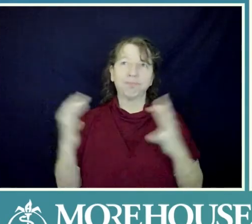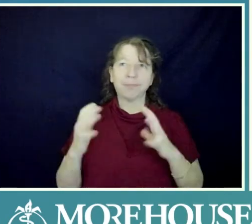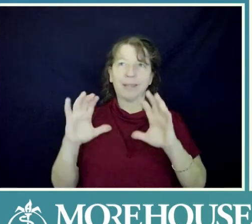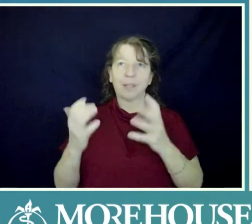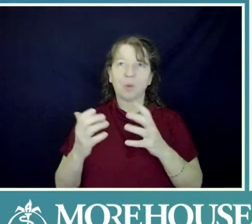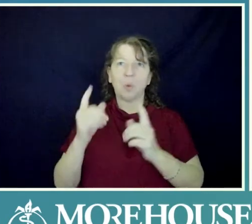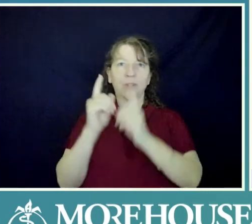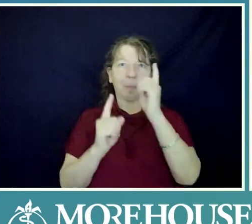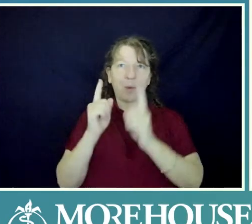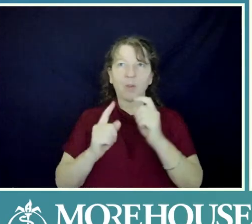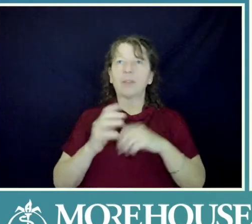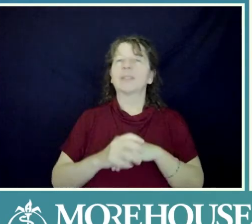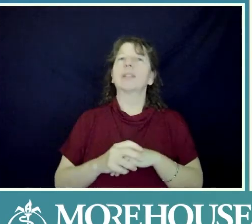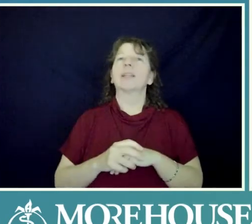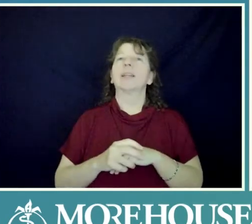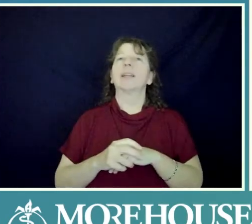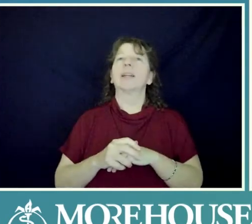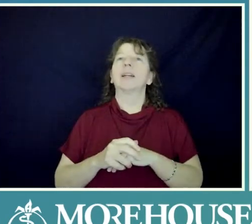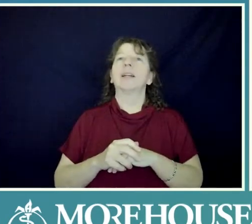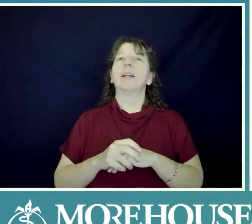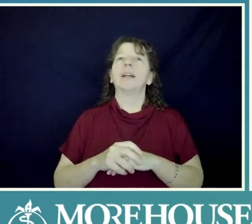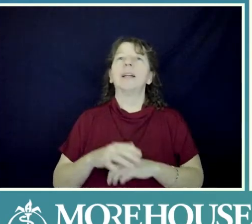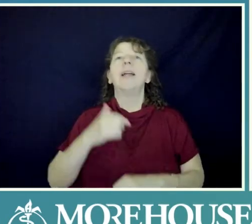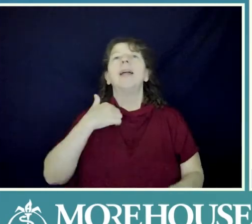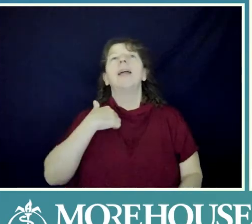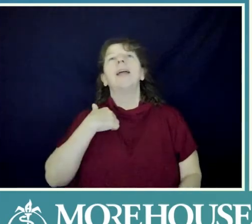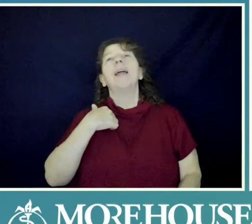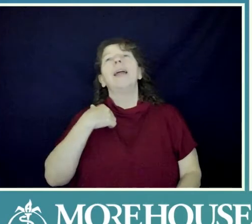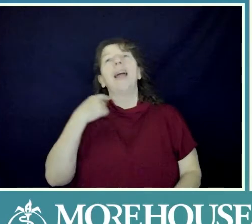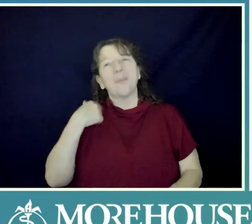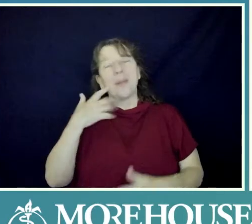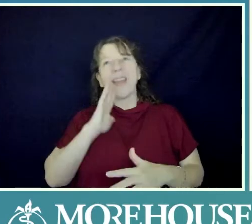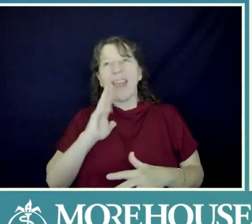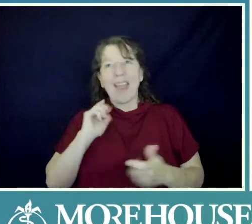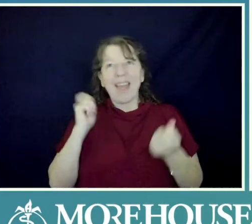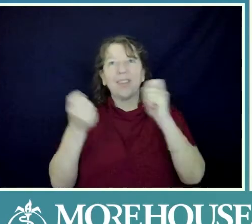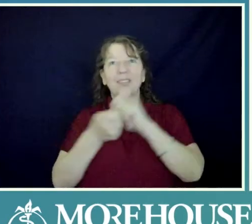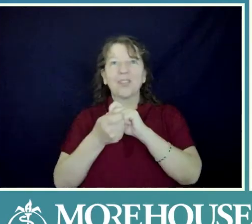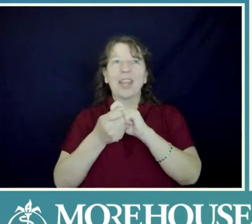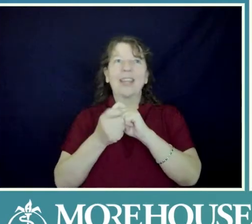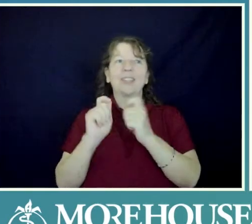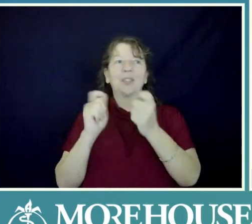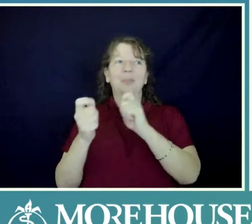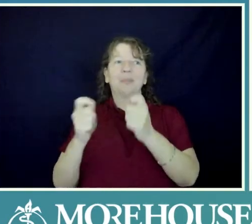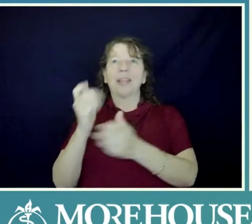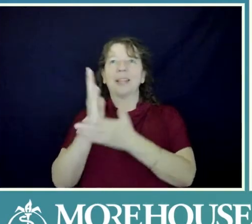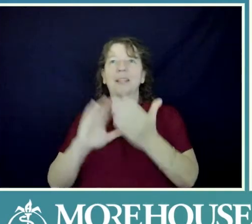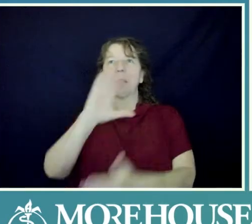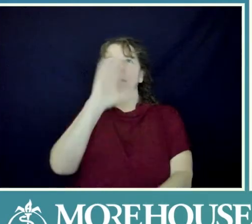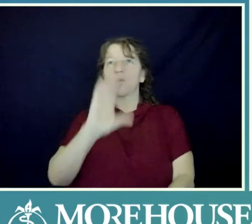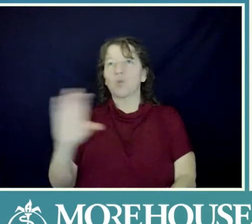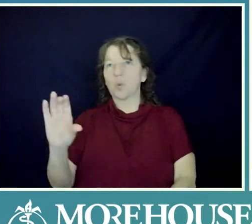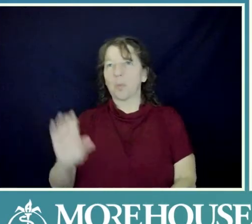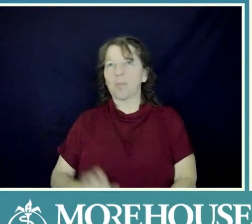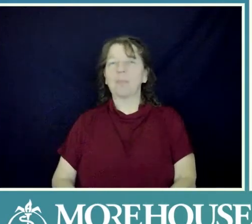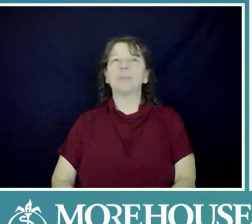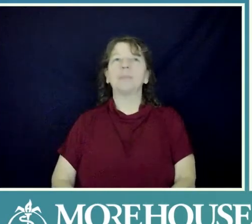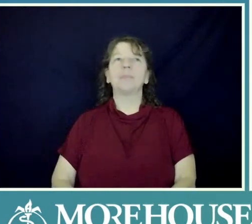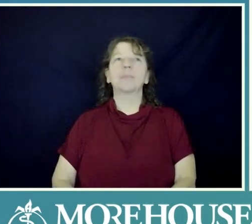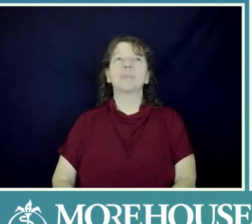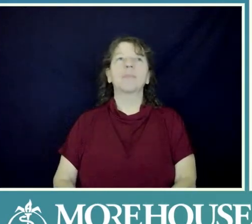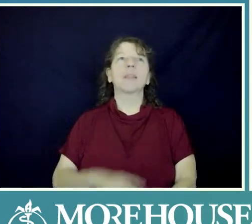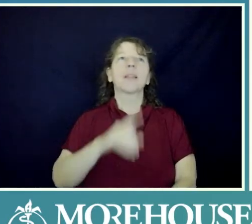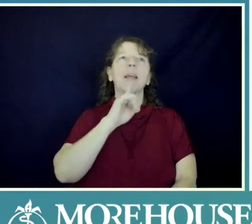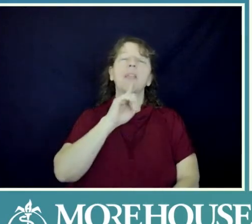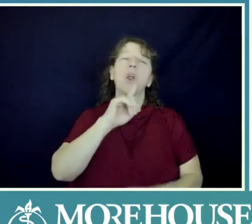pivoted to develop a Zoom course. There are didactic sessions that alternate with writing